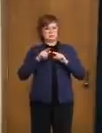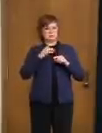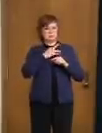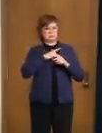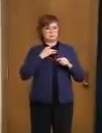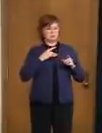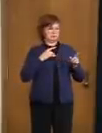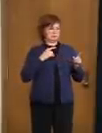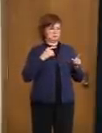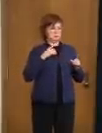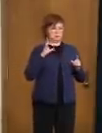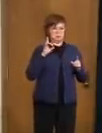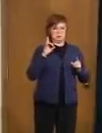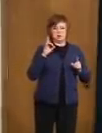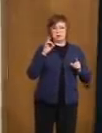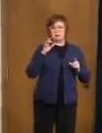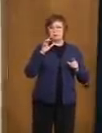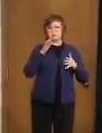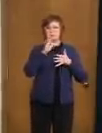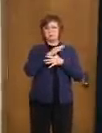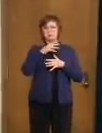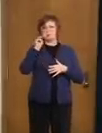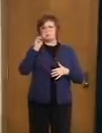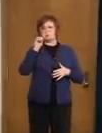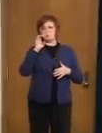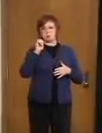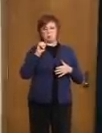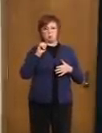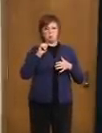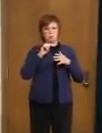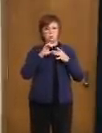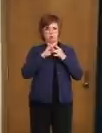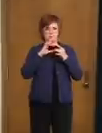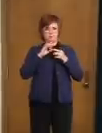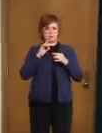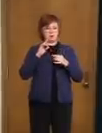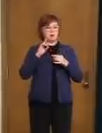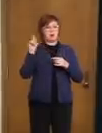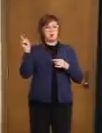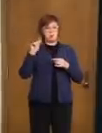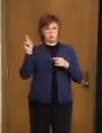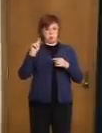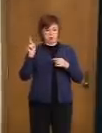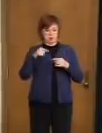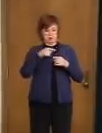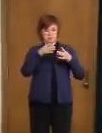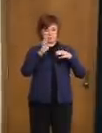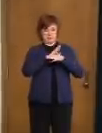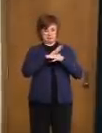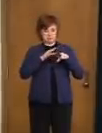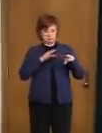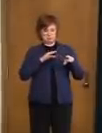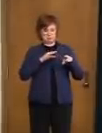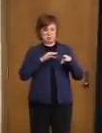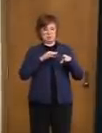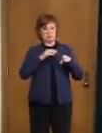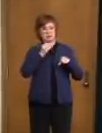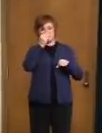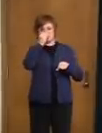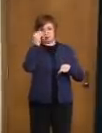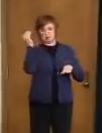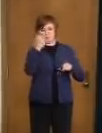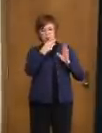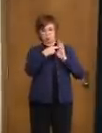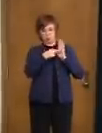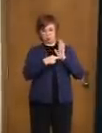I would just very quickly say where there are businesses, whatever they might be, that are acting in a fashion that is out of compliance